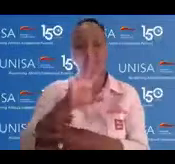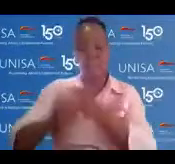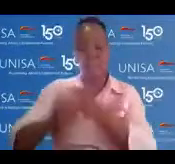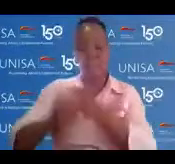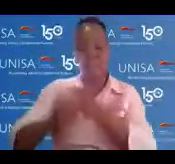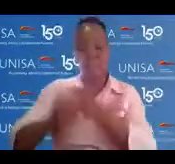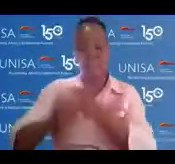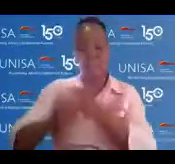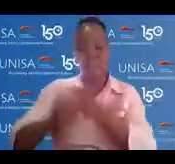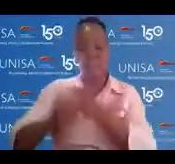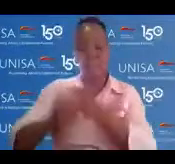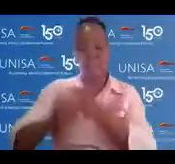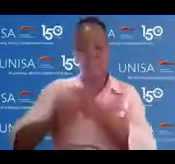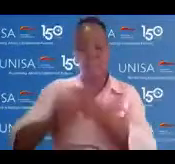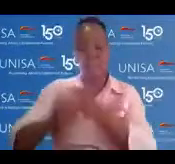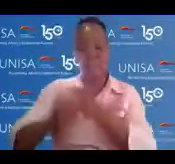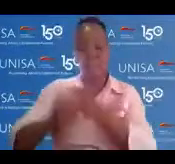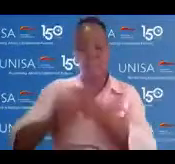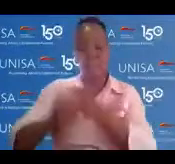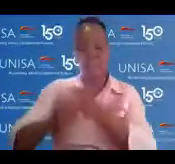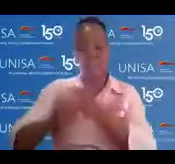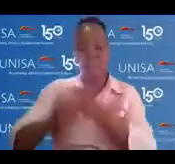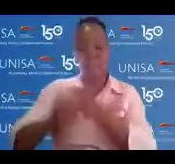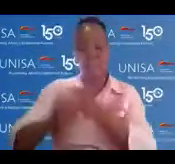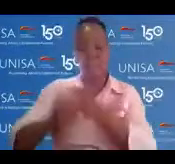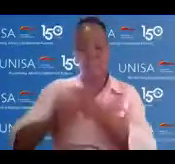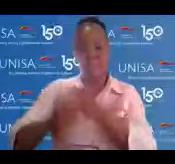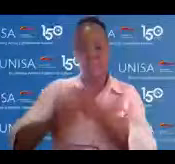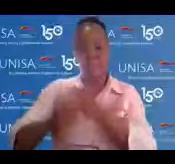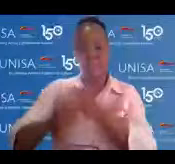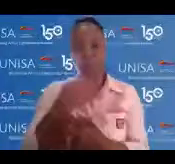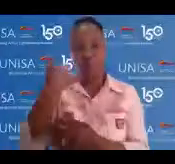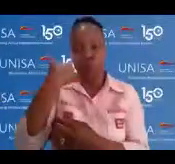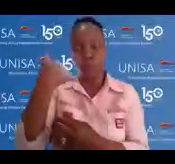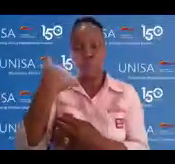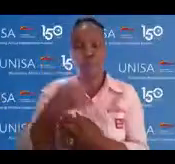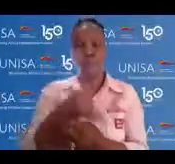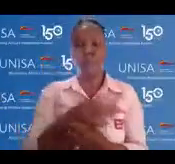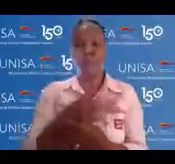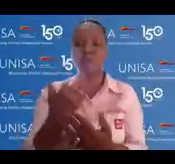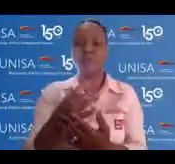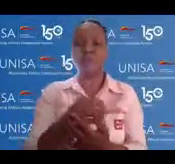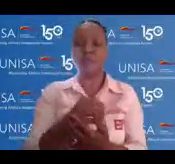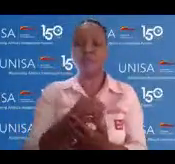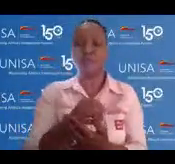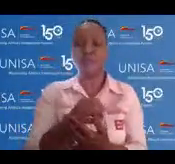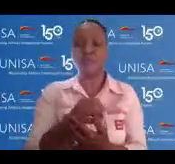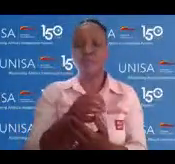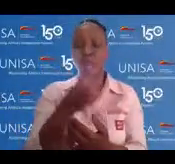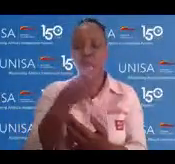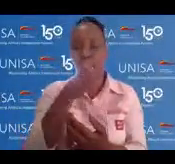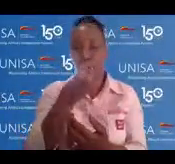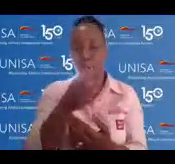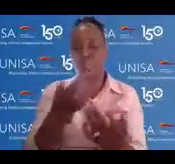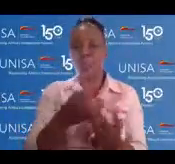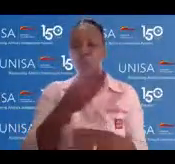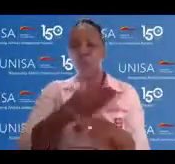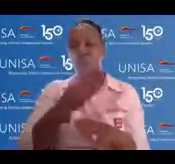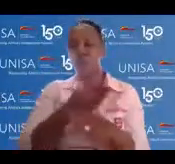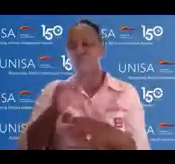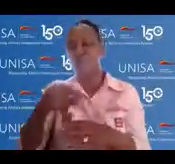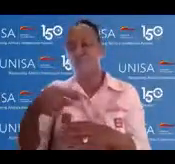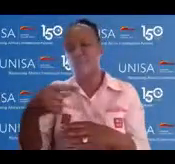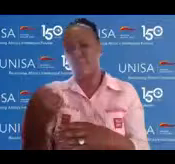who are using Apple phones, they know they stop some of the versions to work on your phones if your device is